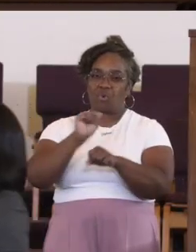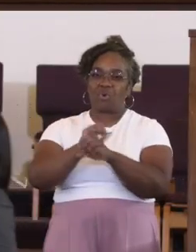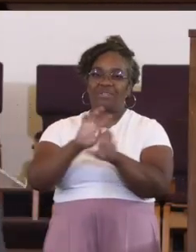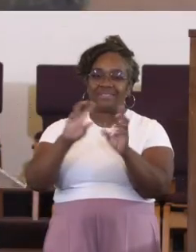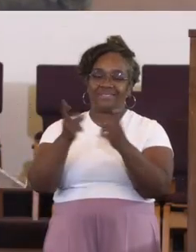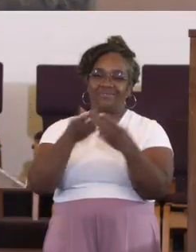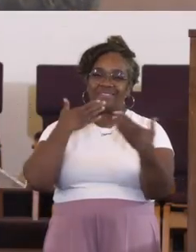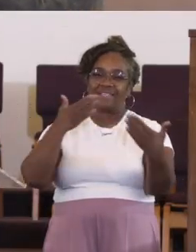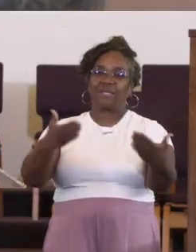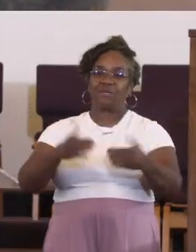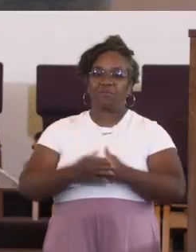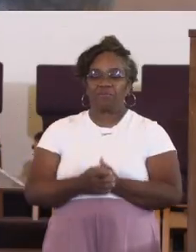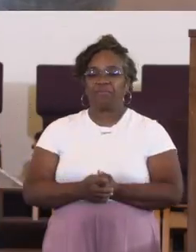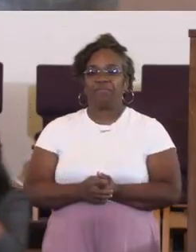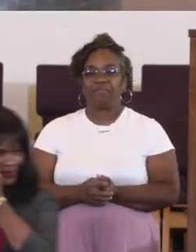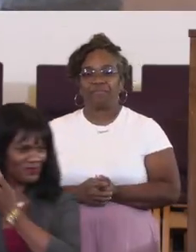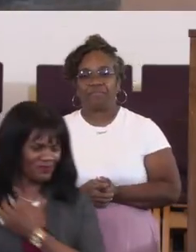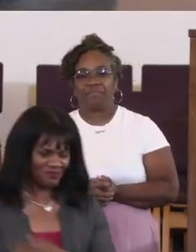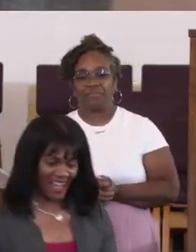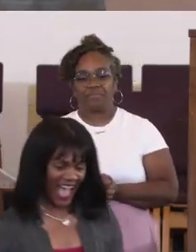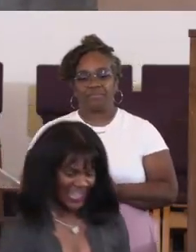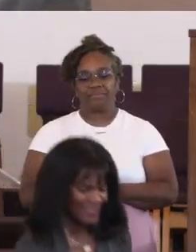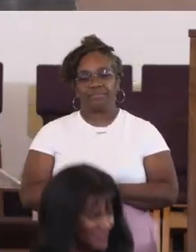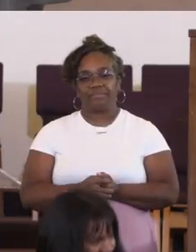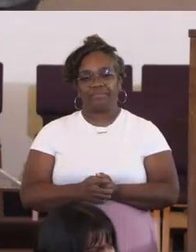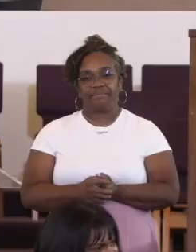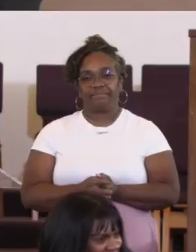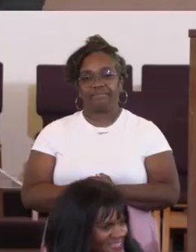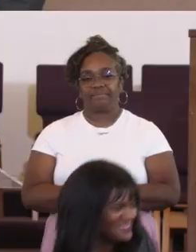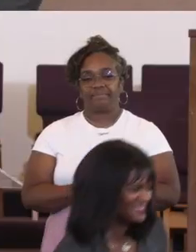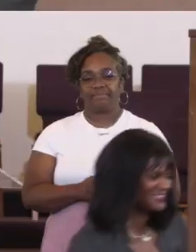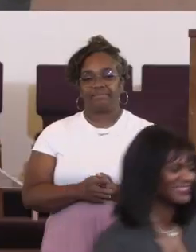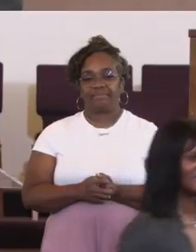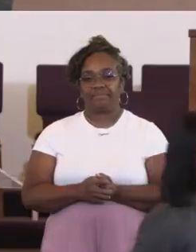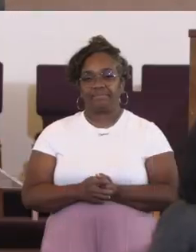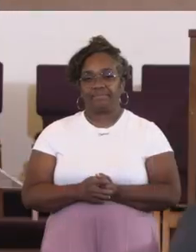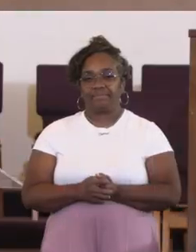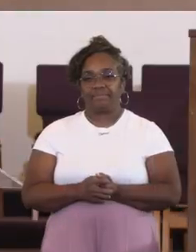you. All right. So it has been a